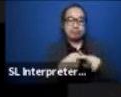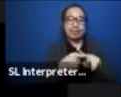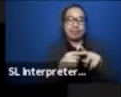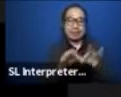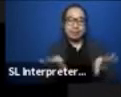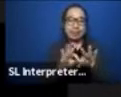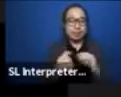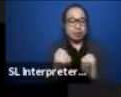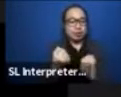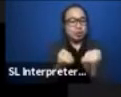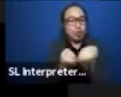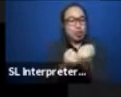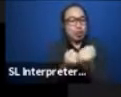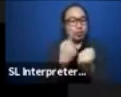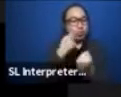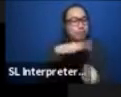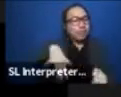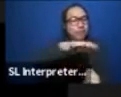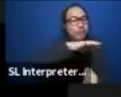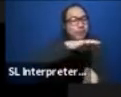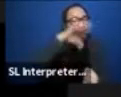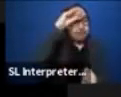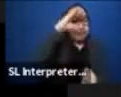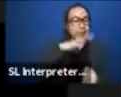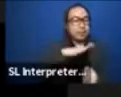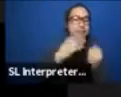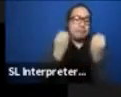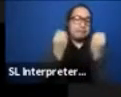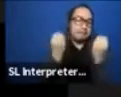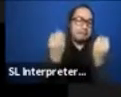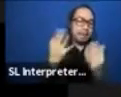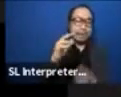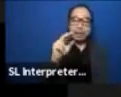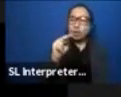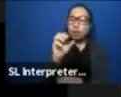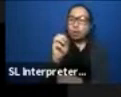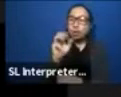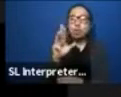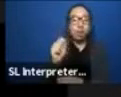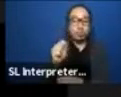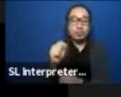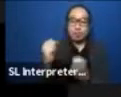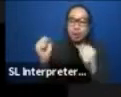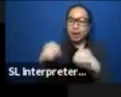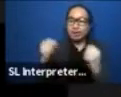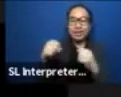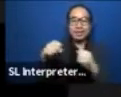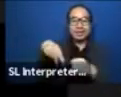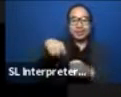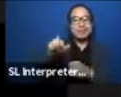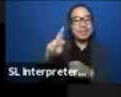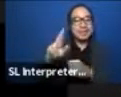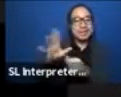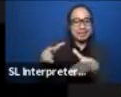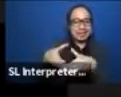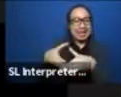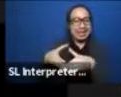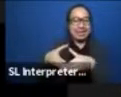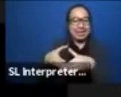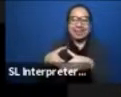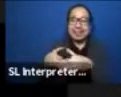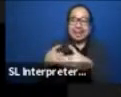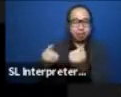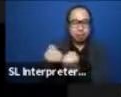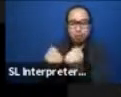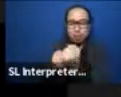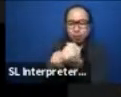while a lot of those standards of masculinity, a lot of norms around masculinity are sent among peer networks, these are also networks where support and